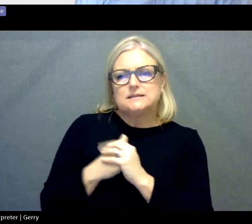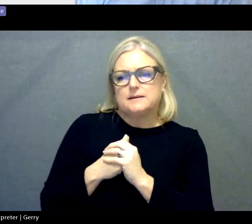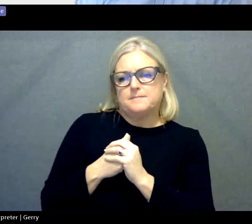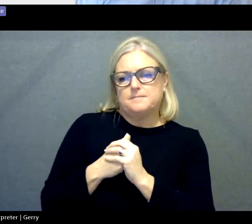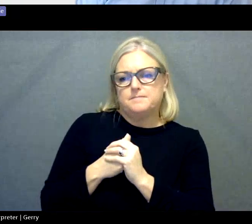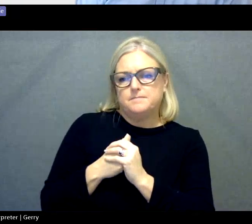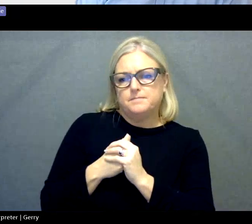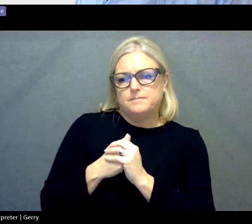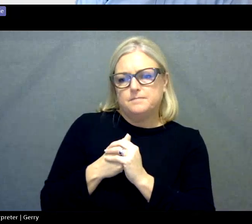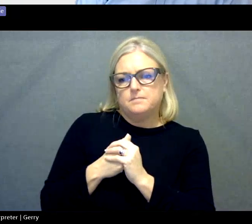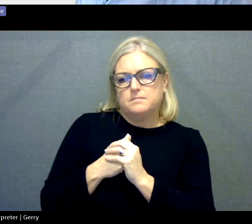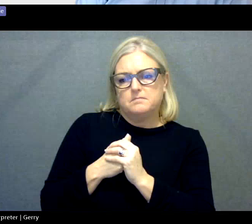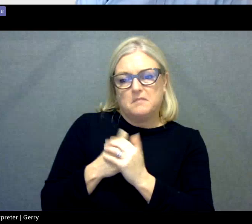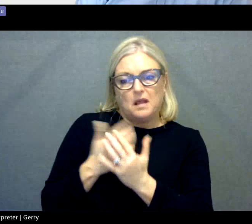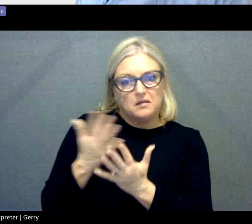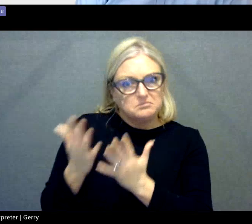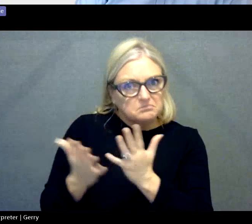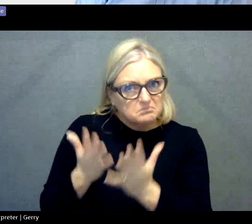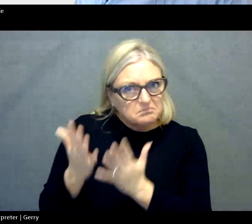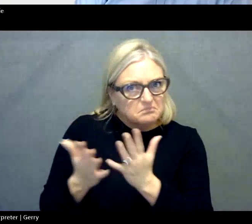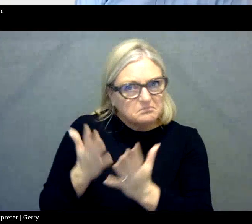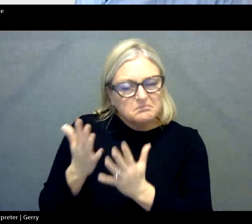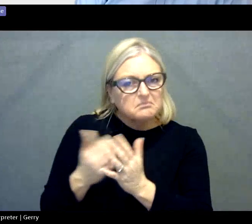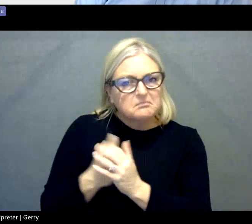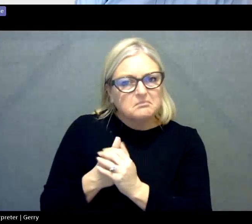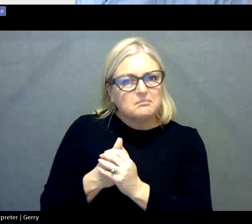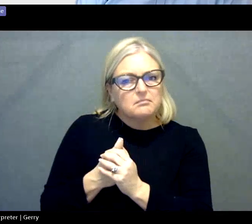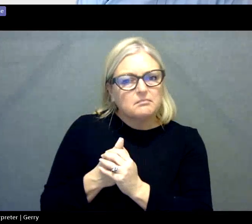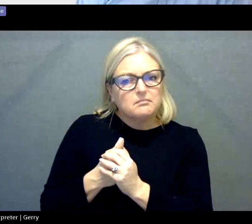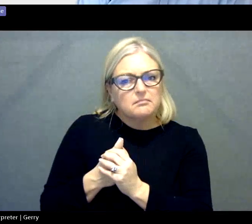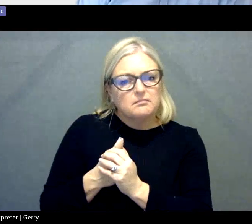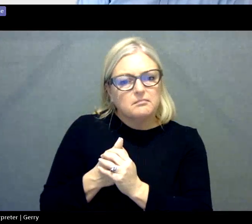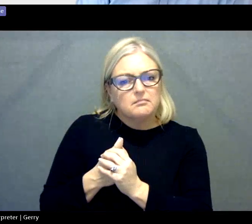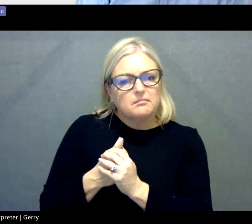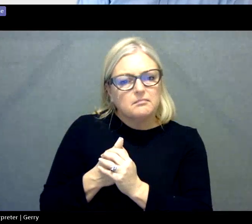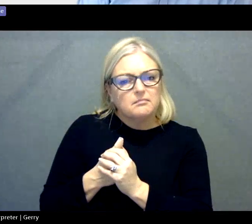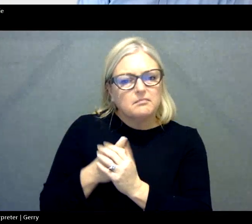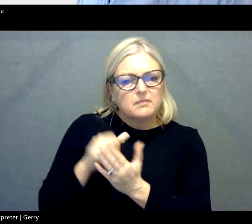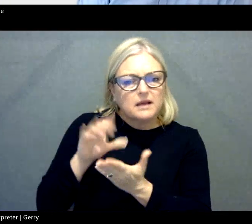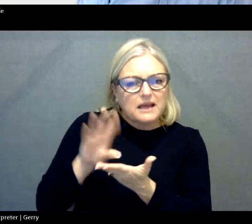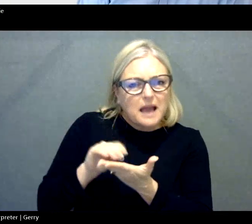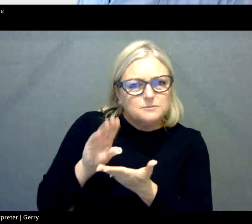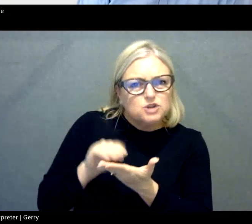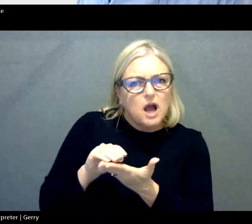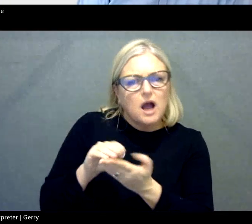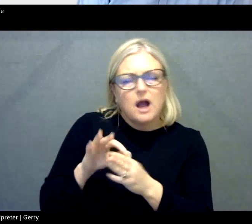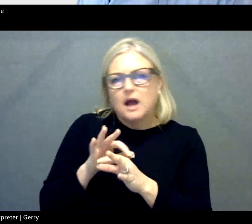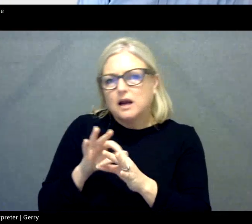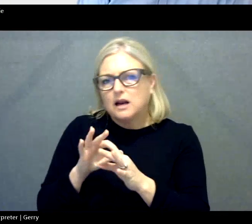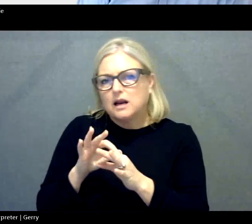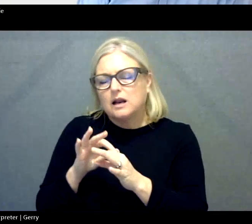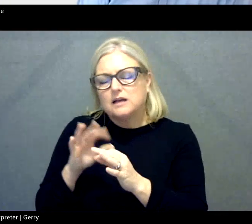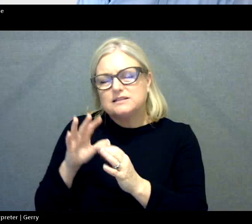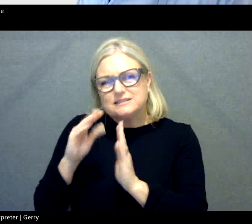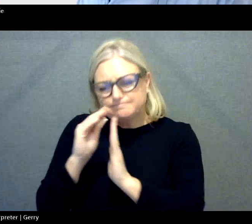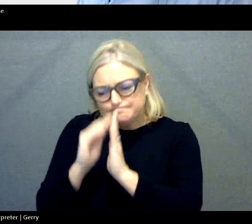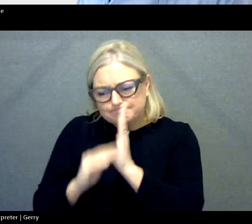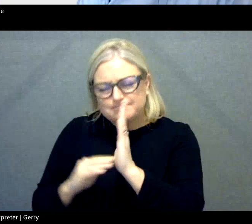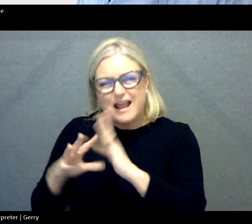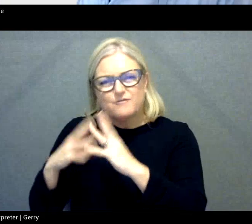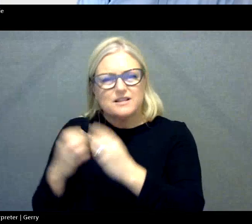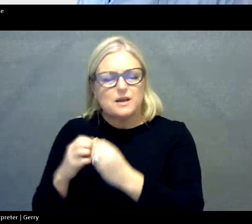whether it should capture it, whether or not, yeah, what are your thoughts? Yeah.